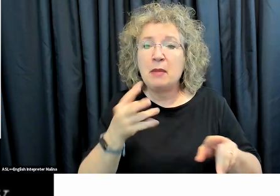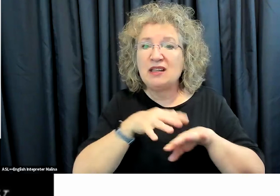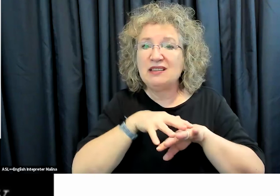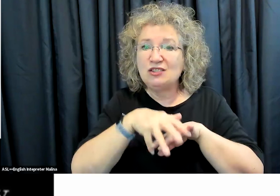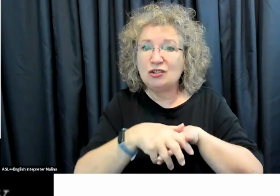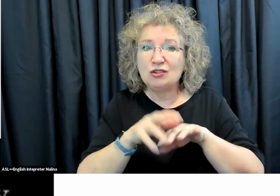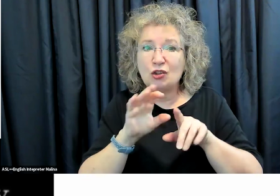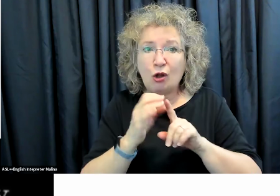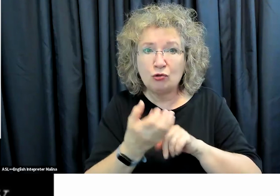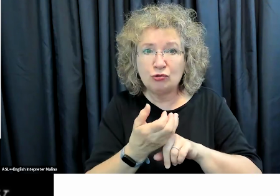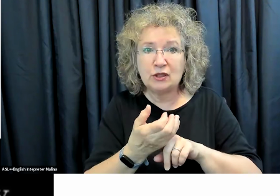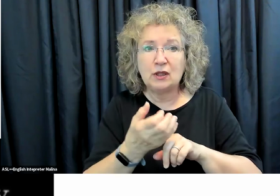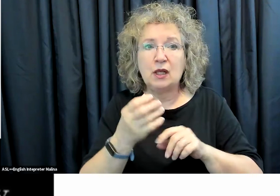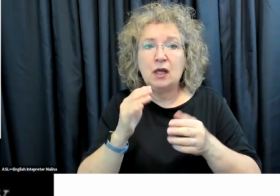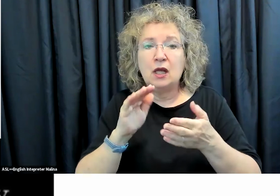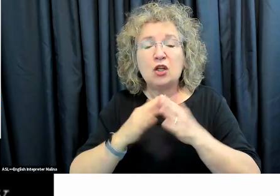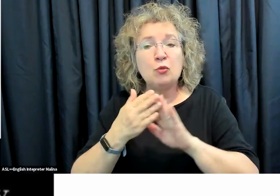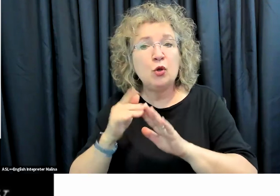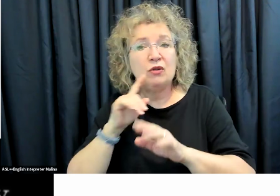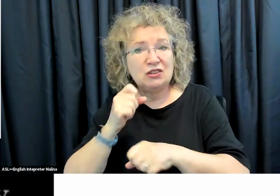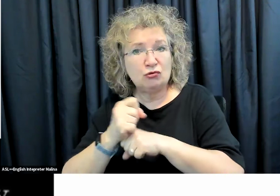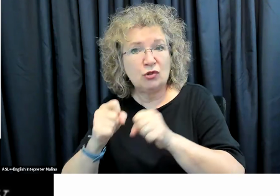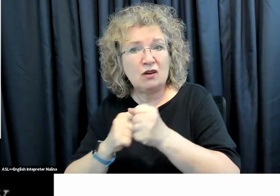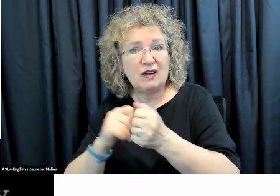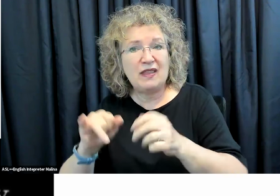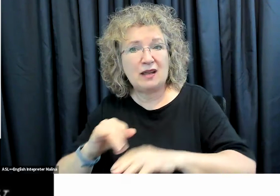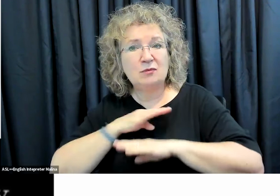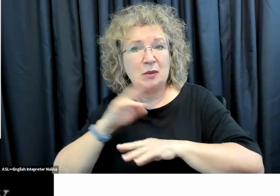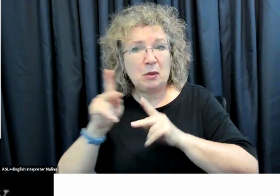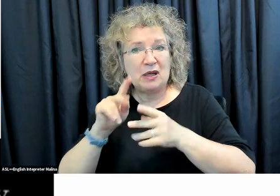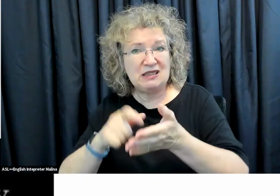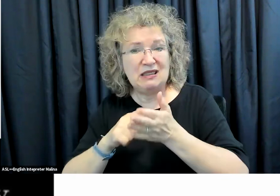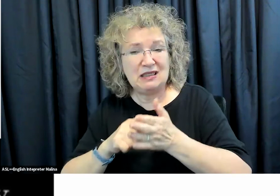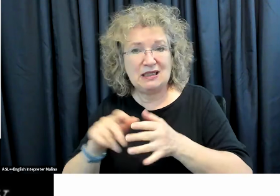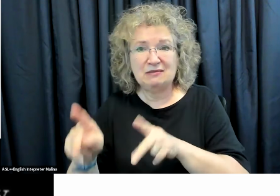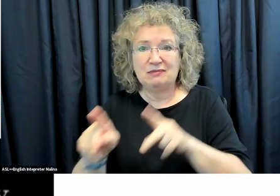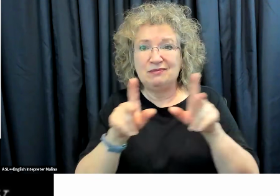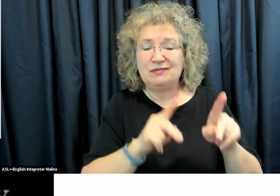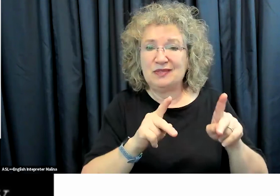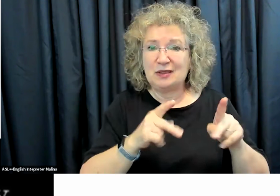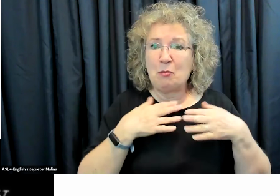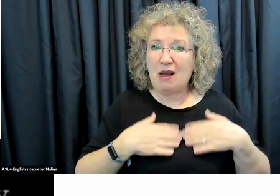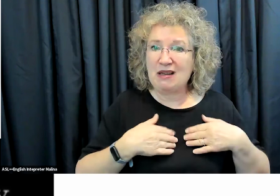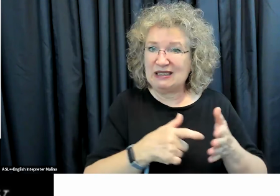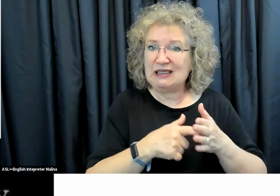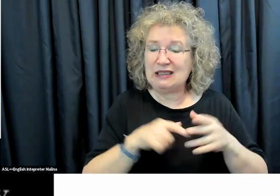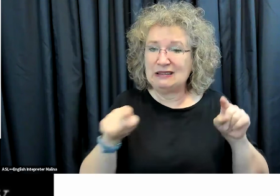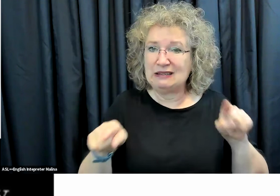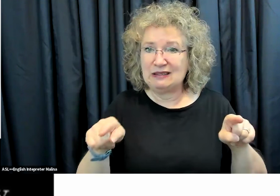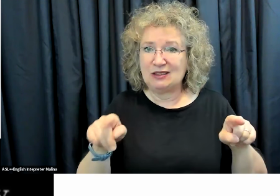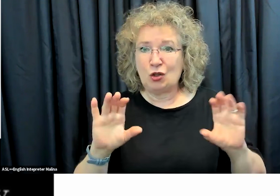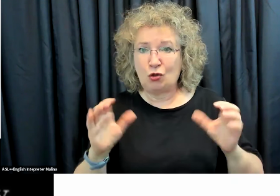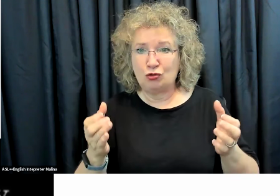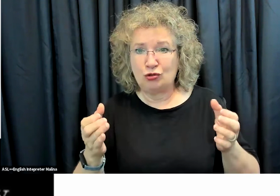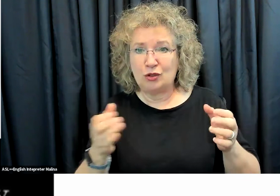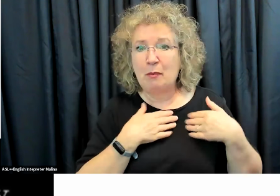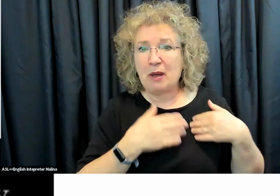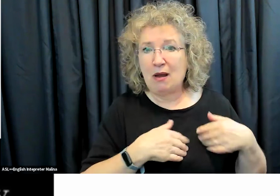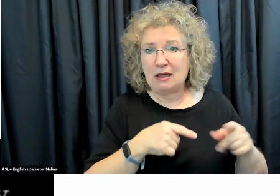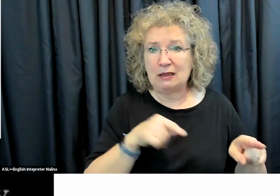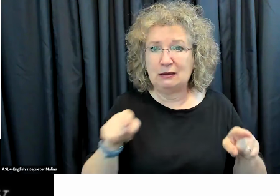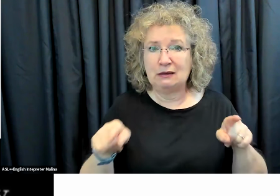preparation, just as much as our physiological needs. And again, thinking about how, when we're in an